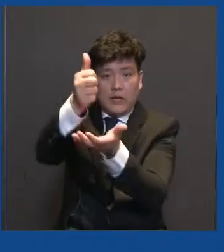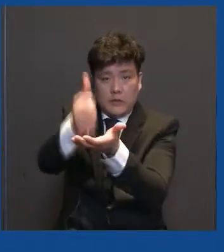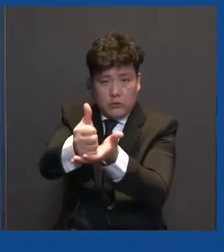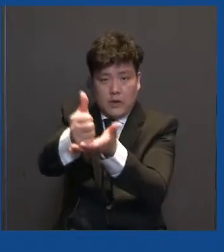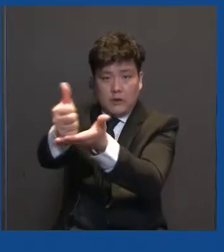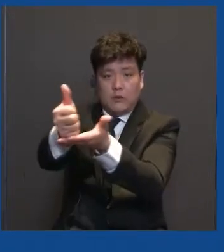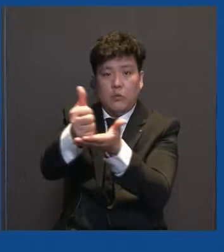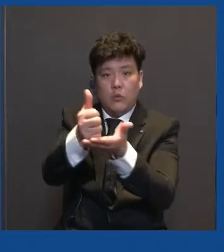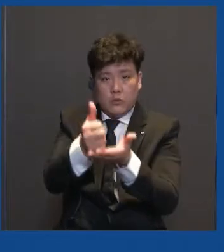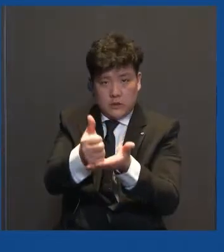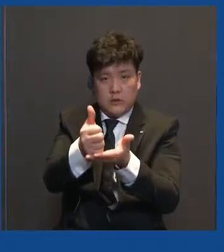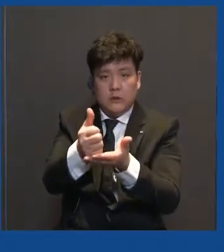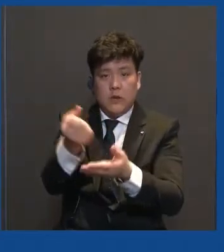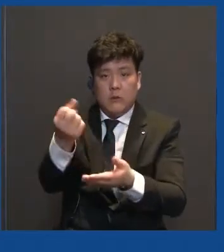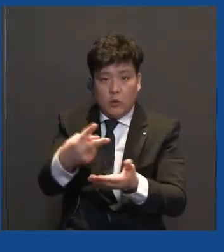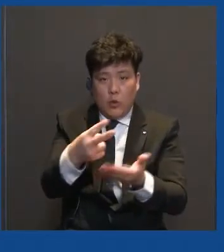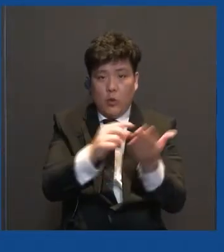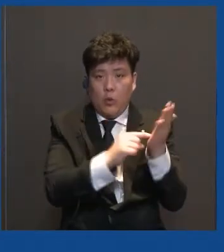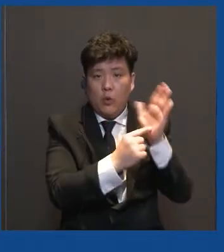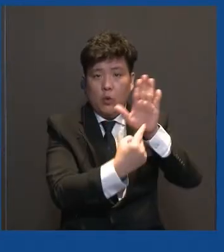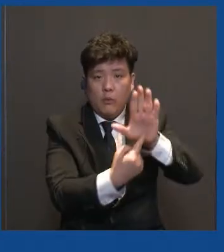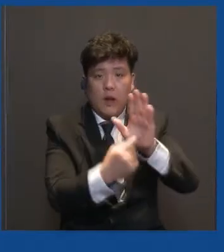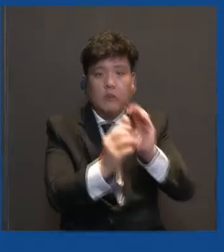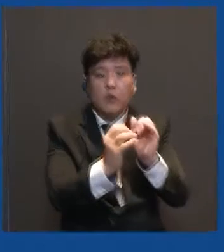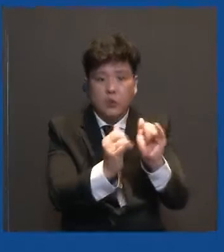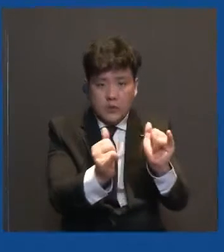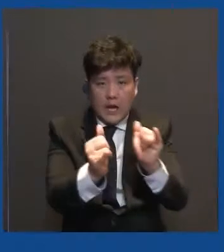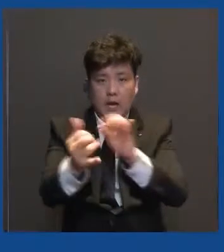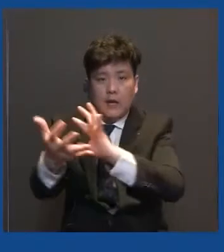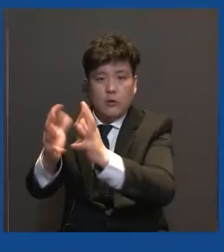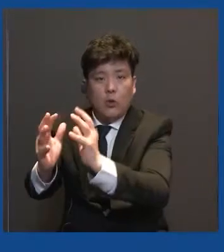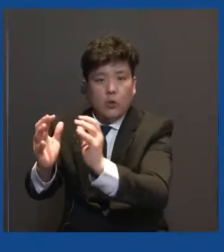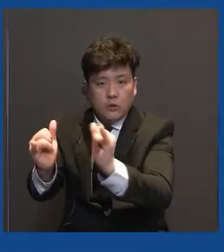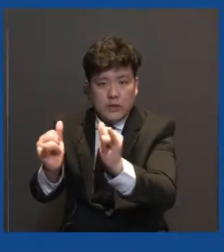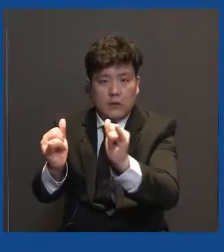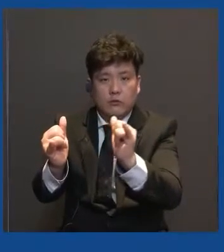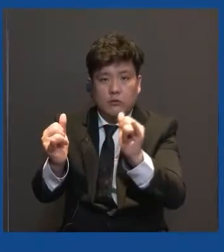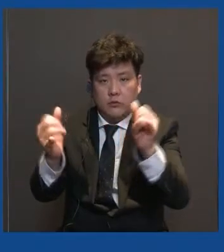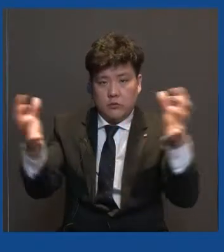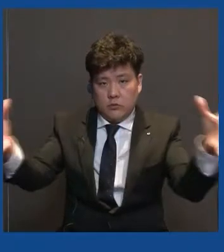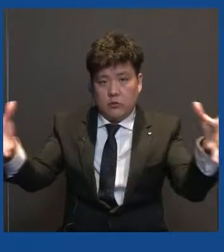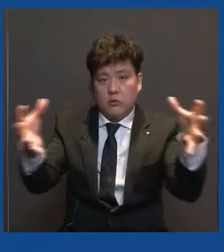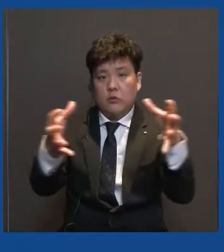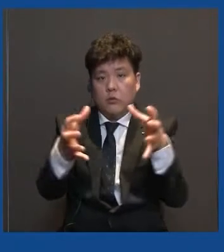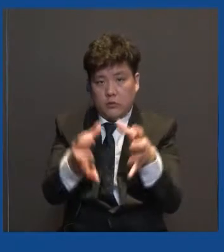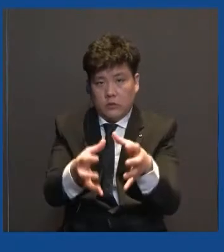be advised that some of the role players will participate in the session via online.